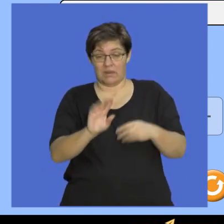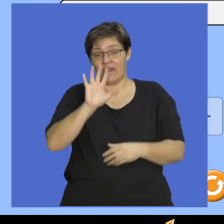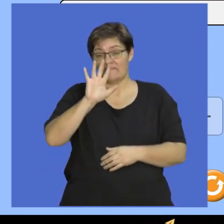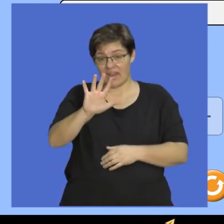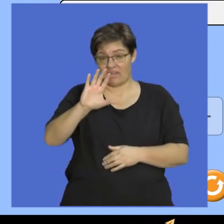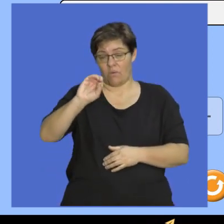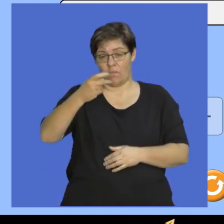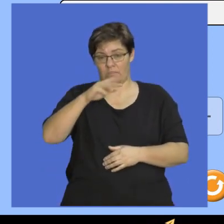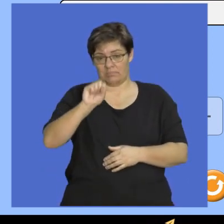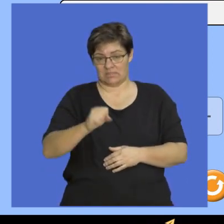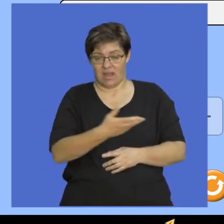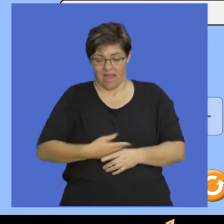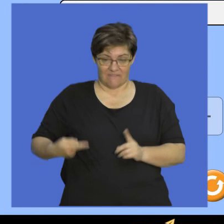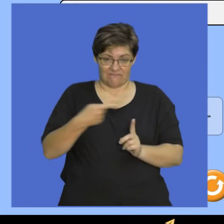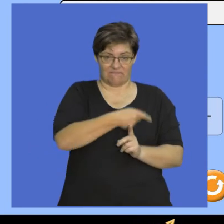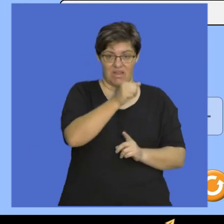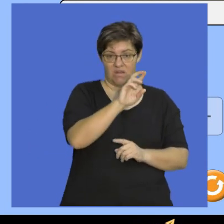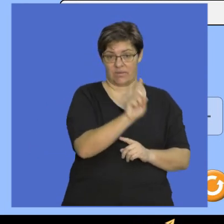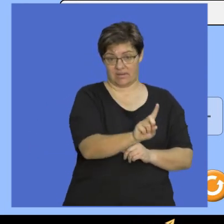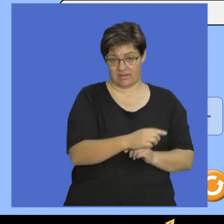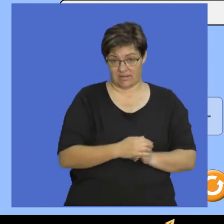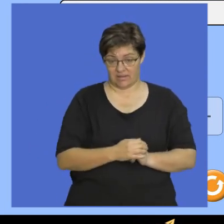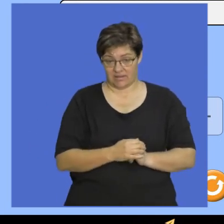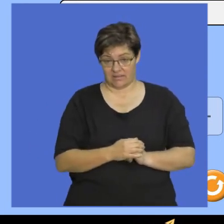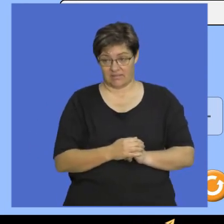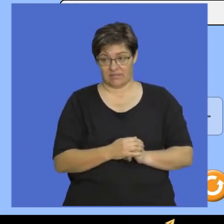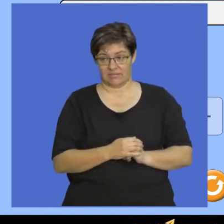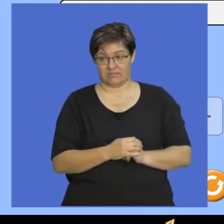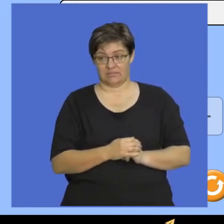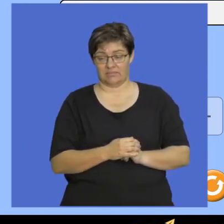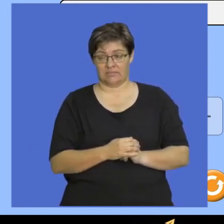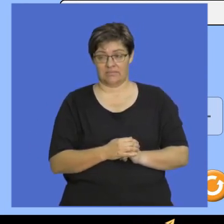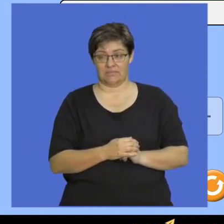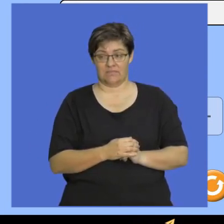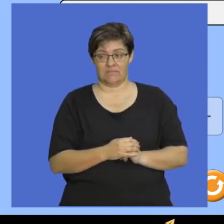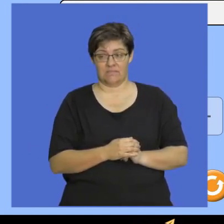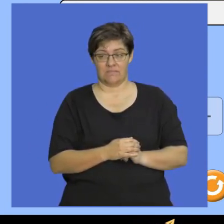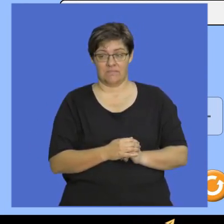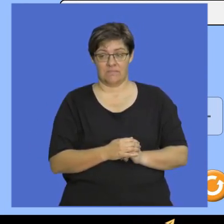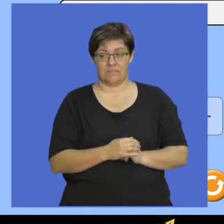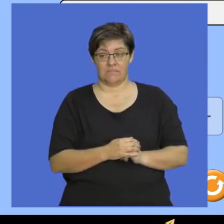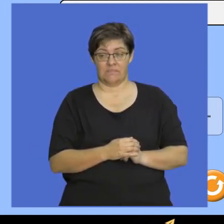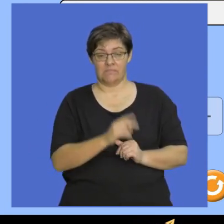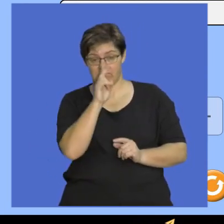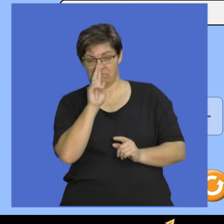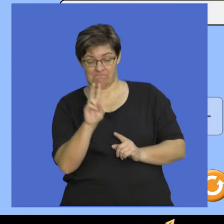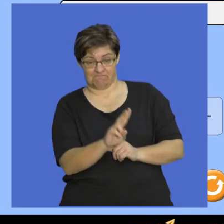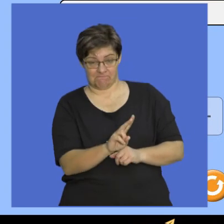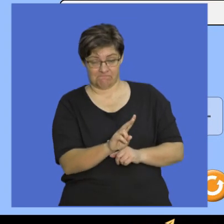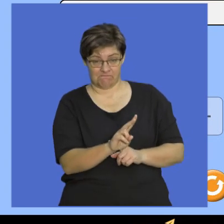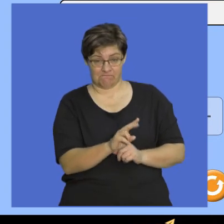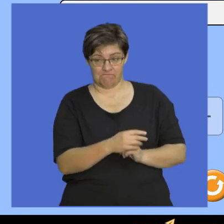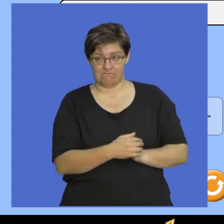R2, which is 5 ohms, which is half R1, okay? We want to just make that conclusion,